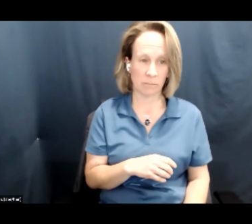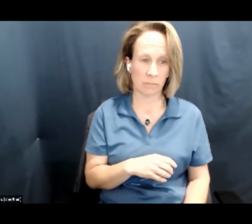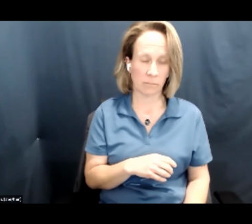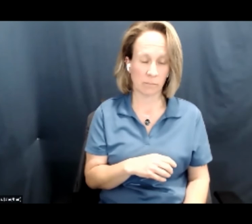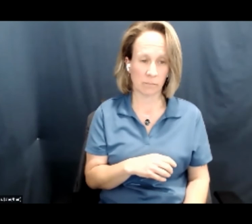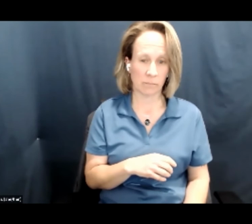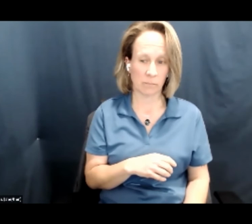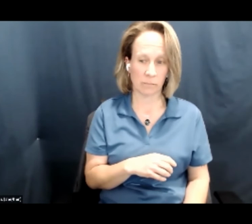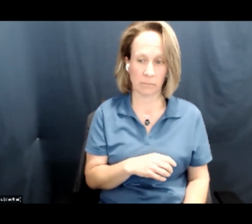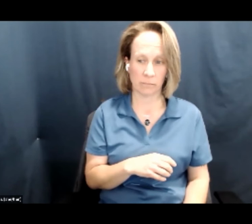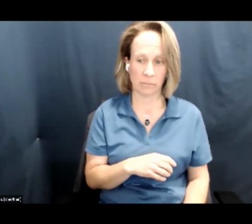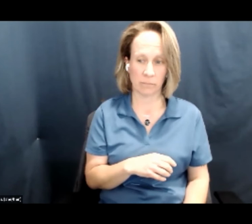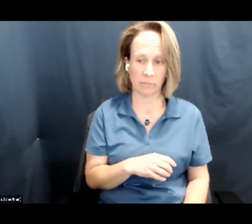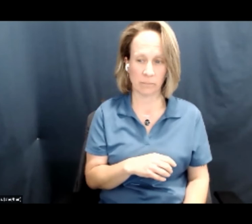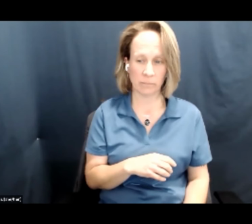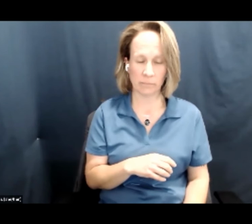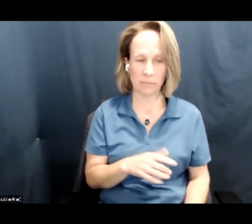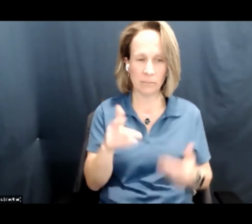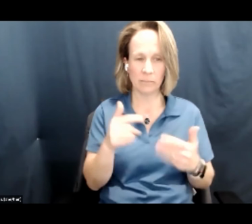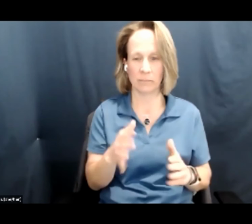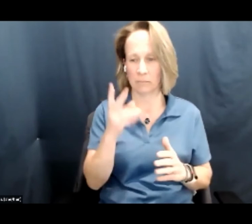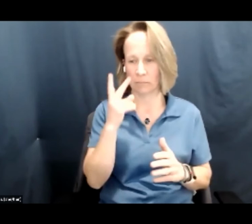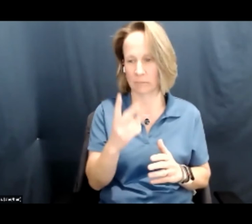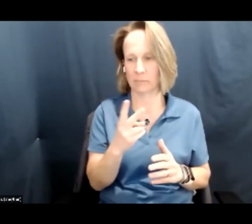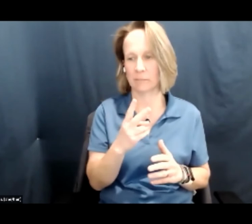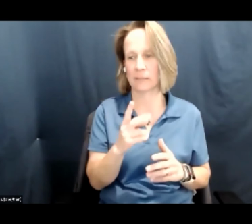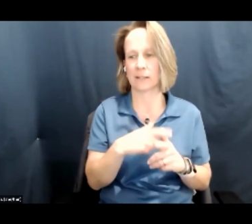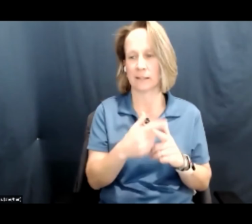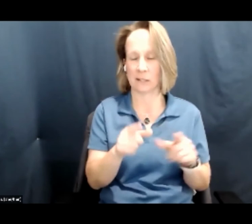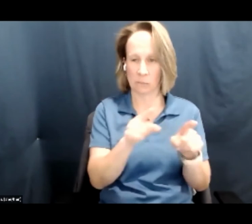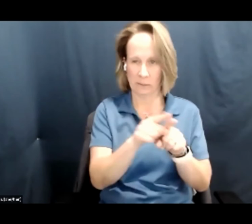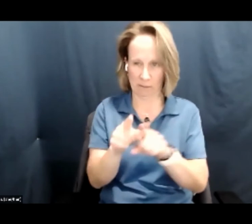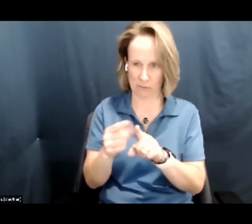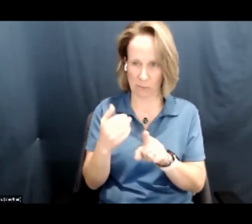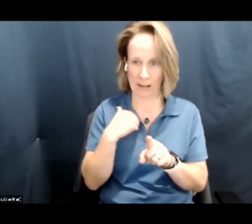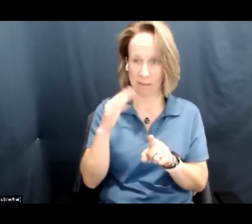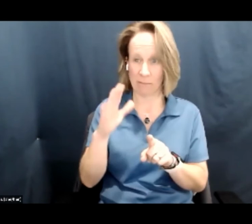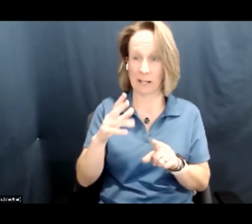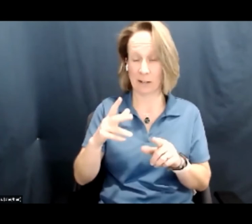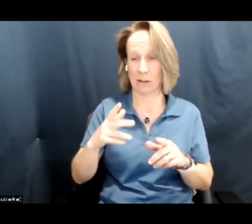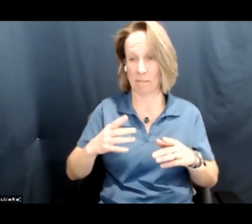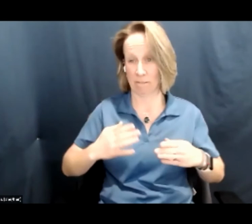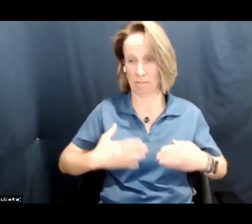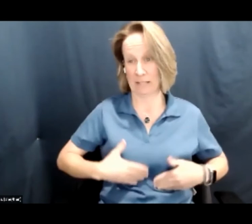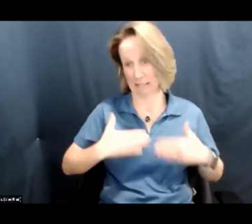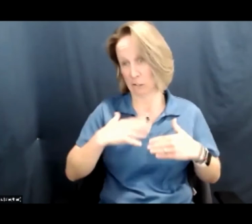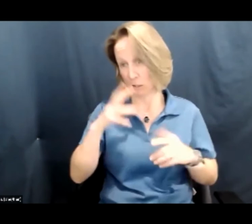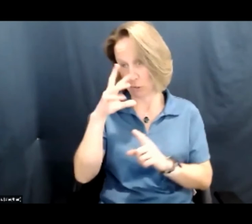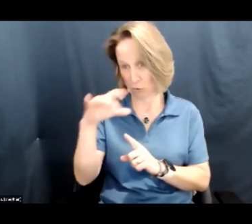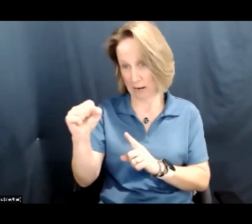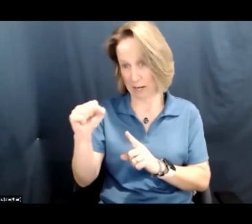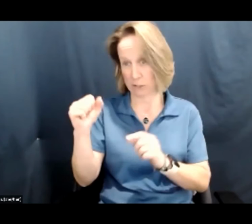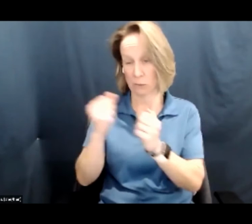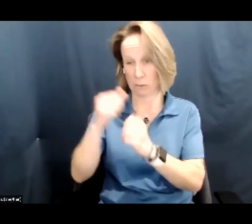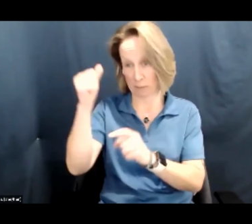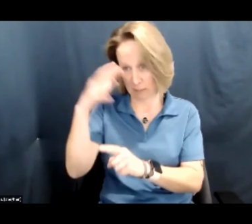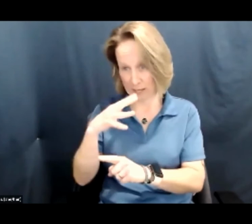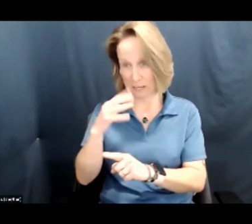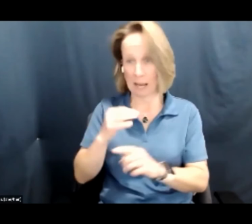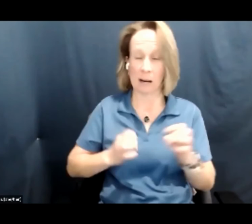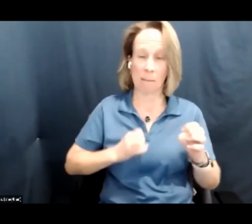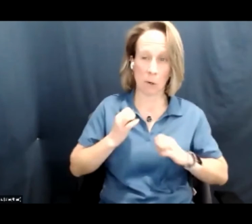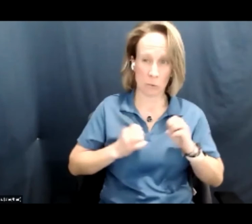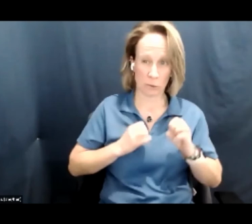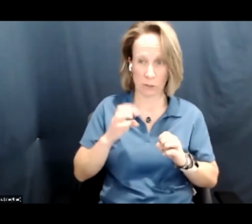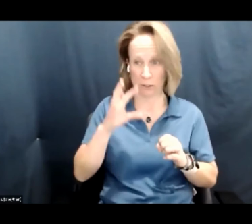Let's see. I think and then we also have their physical attraction to men and emotional attraction to men. So what is